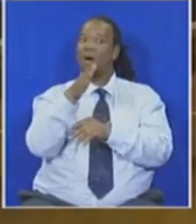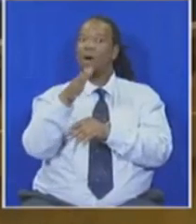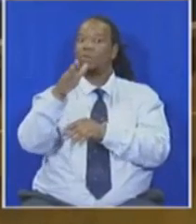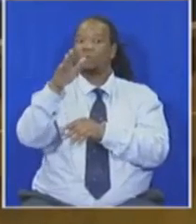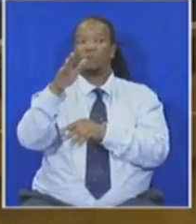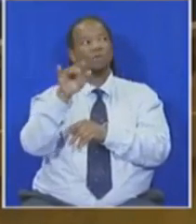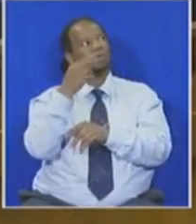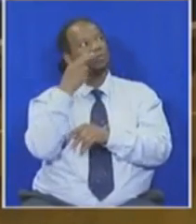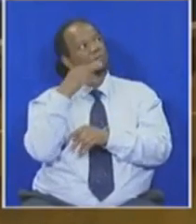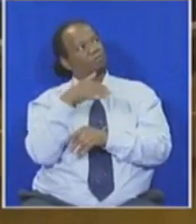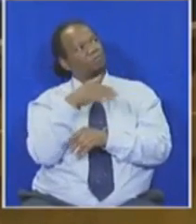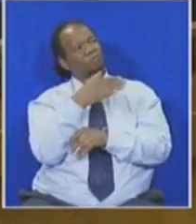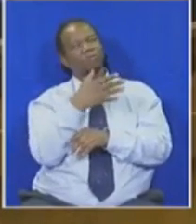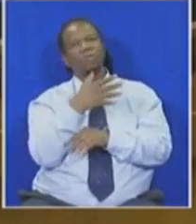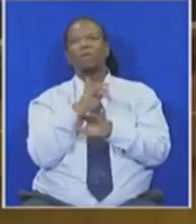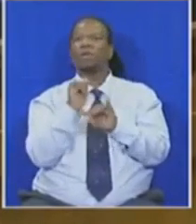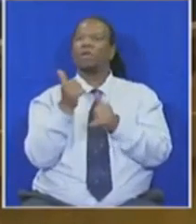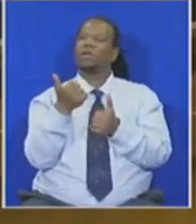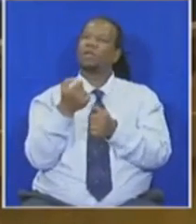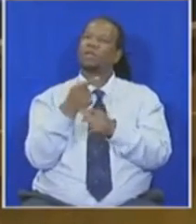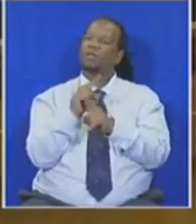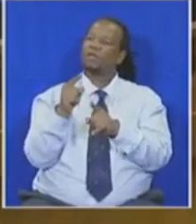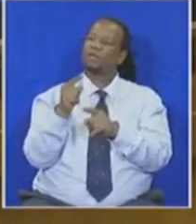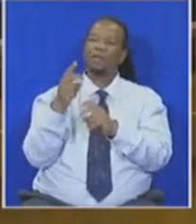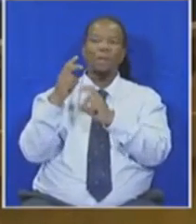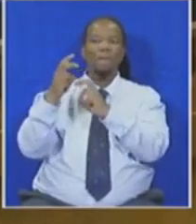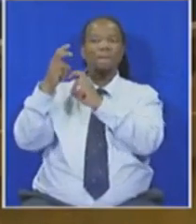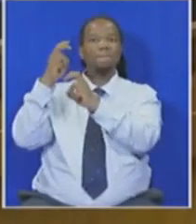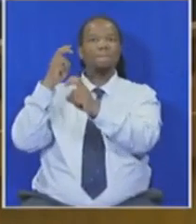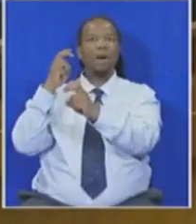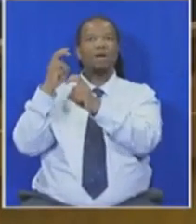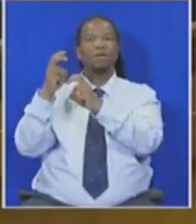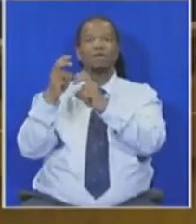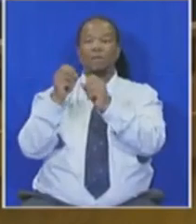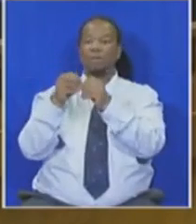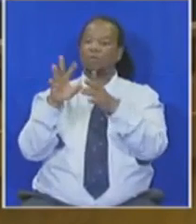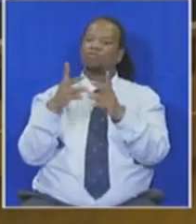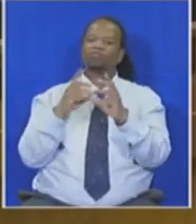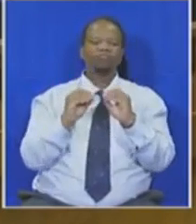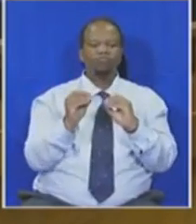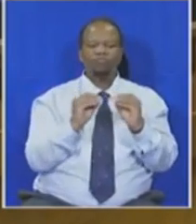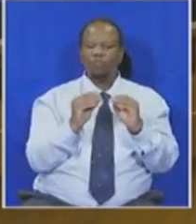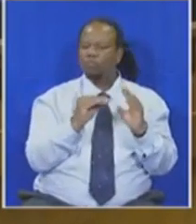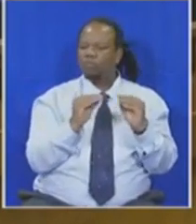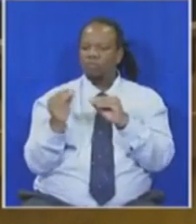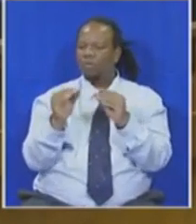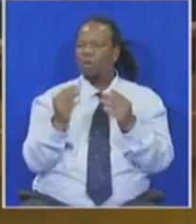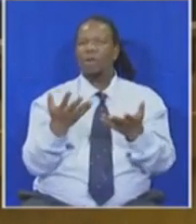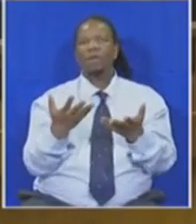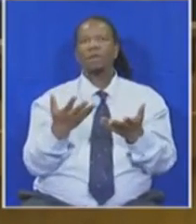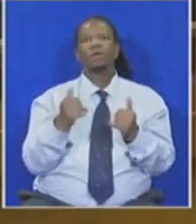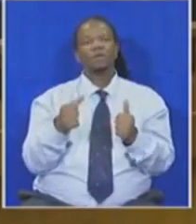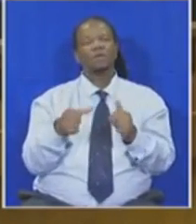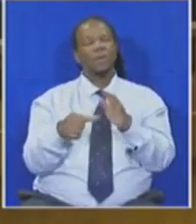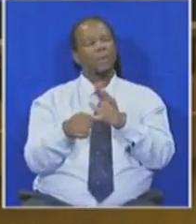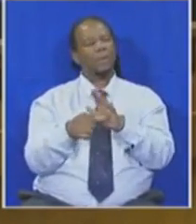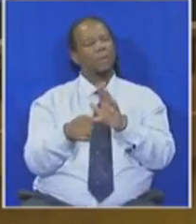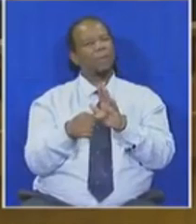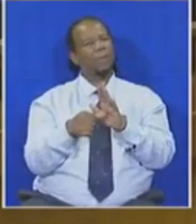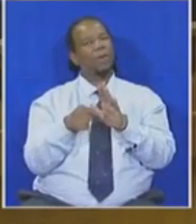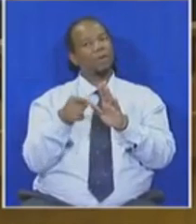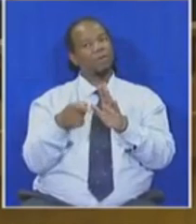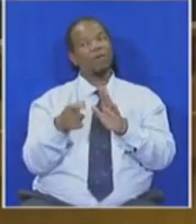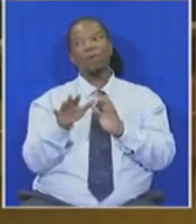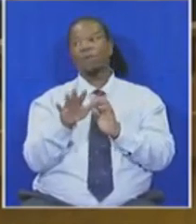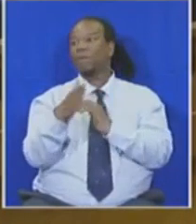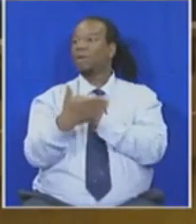chamber, and the excited hustle and bustle in this house before the start of a sitting. It is a deeply significant place for our country. Here